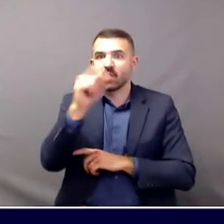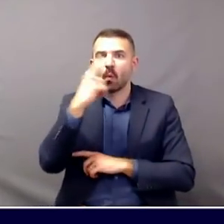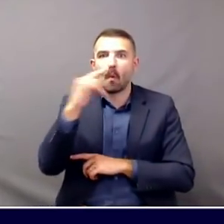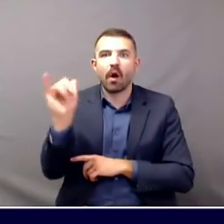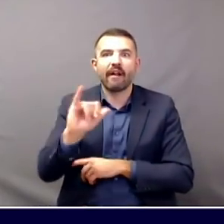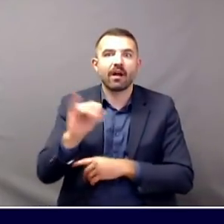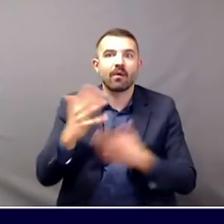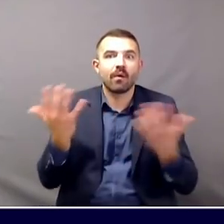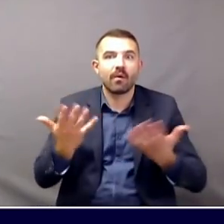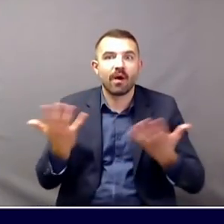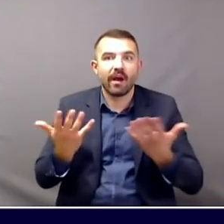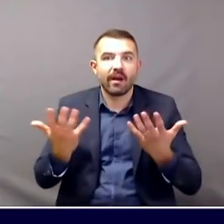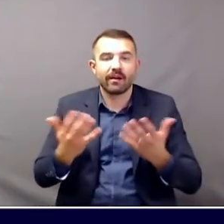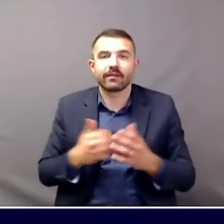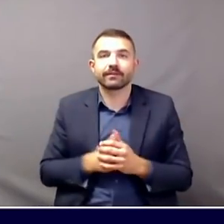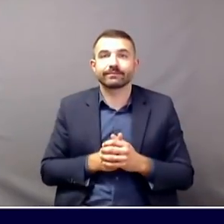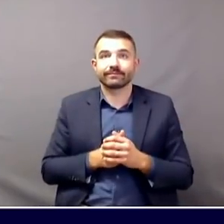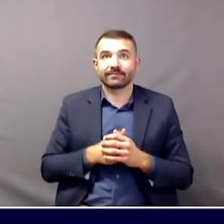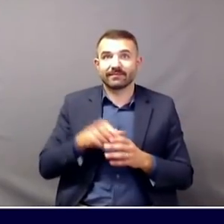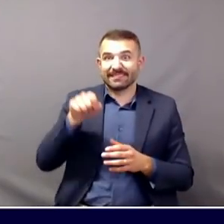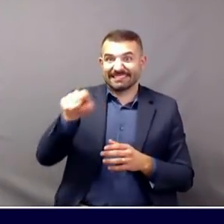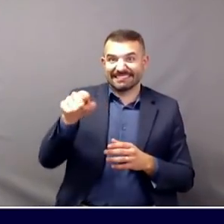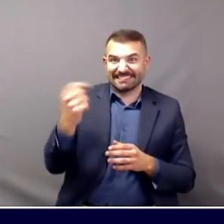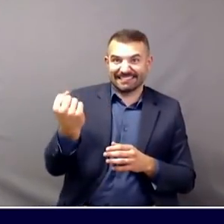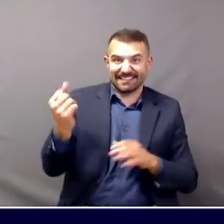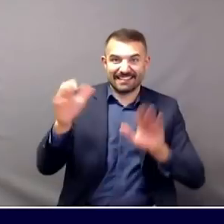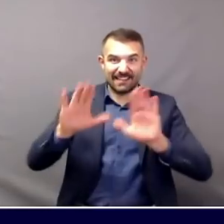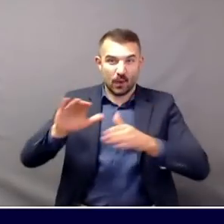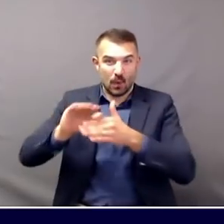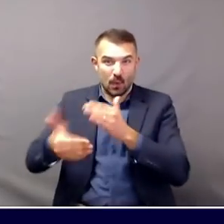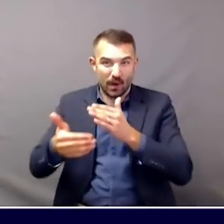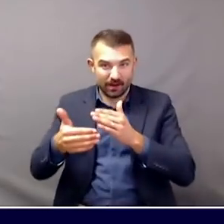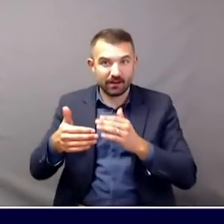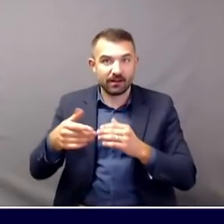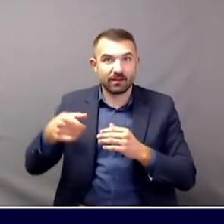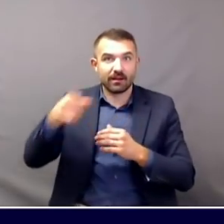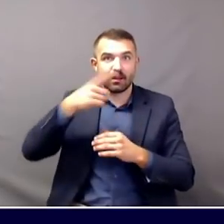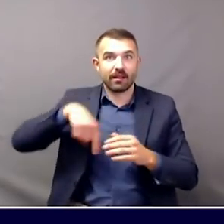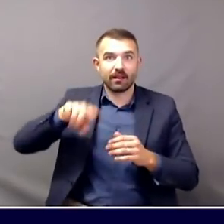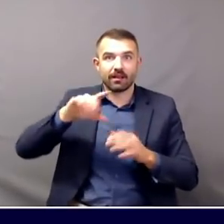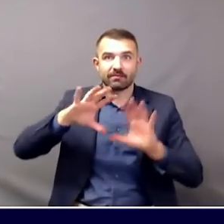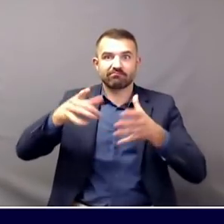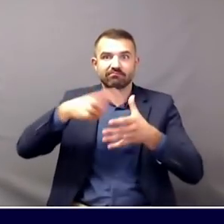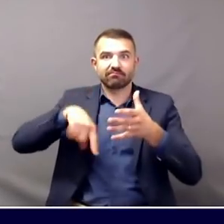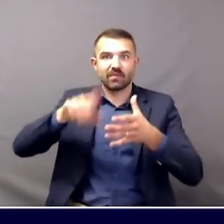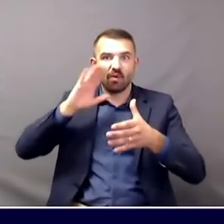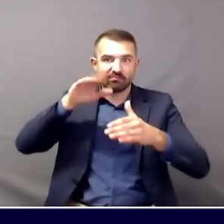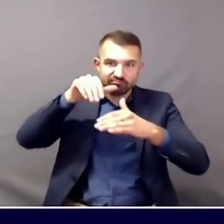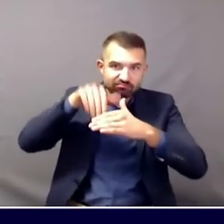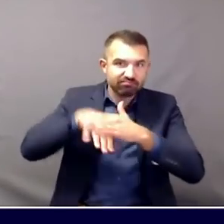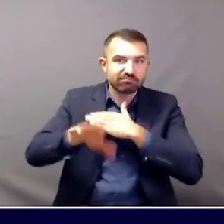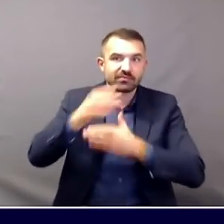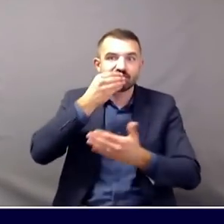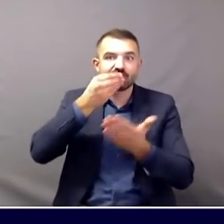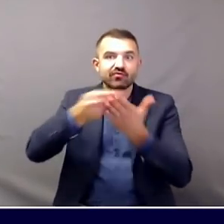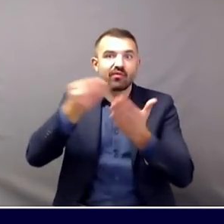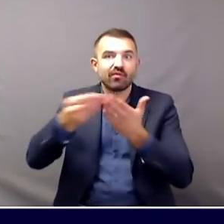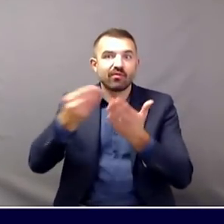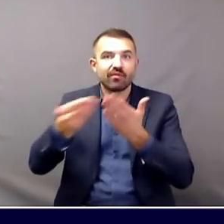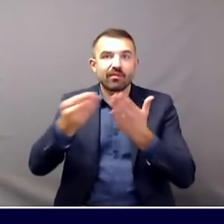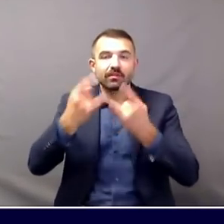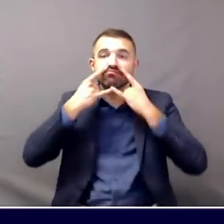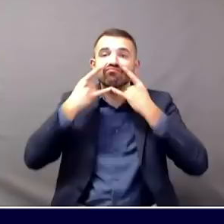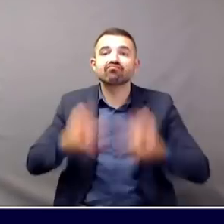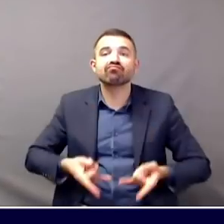a mask. What can the state do on this? I spoke to a manager of a supermarket